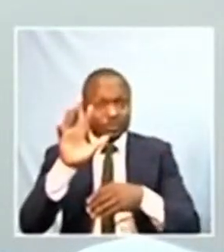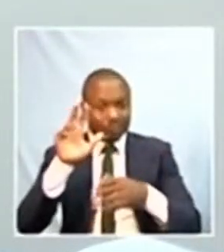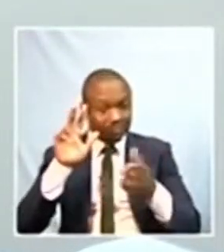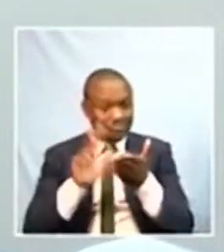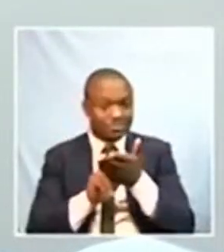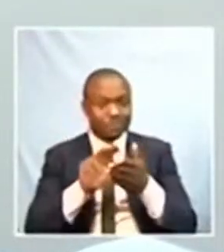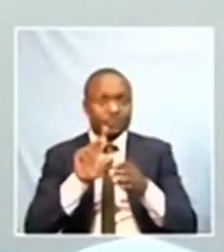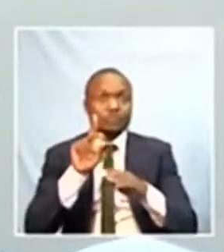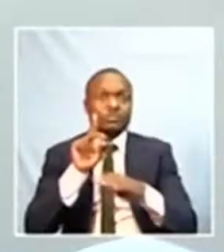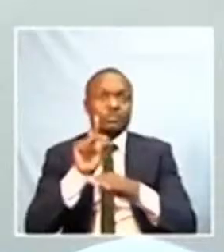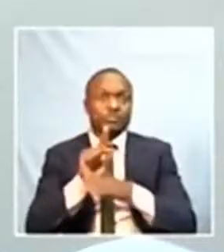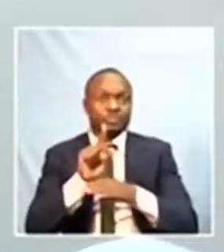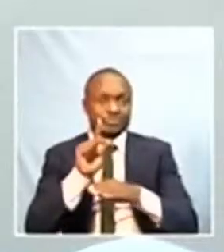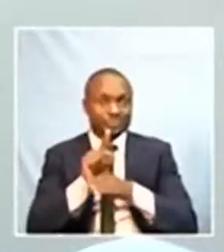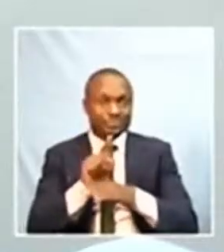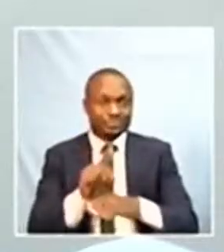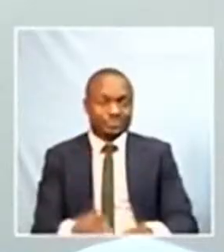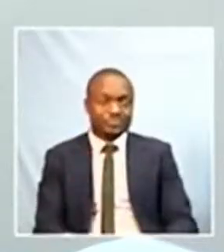projects,